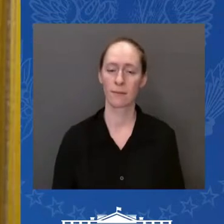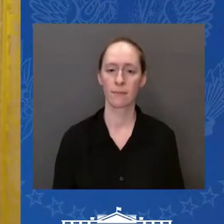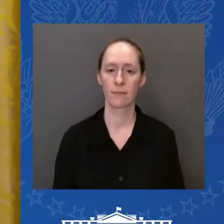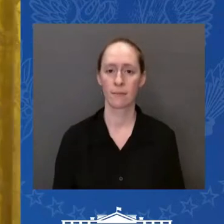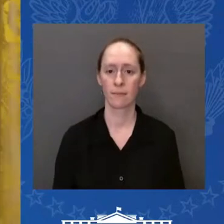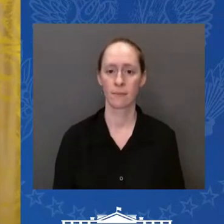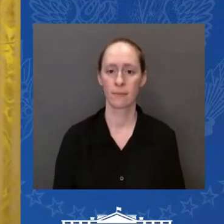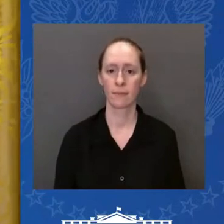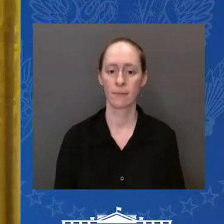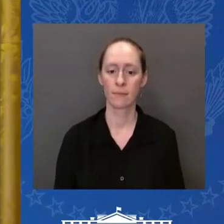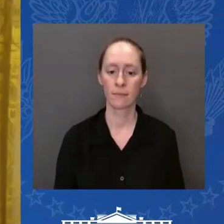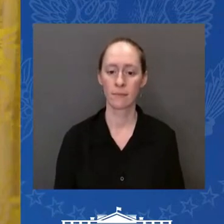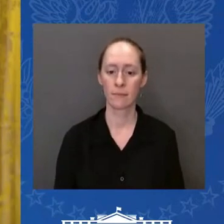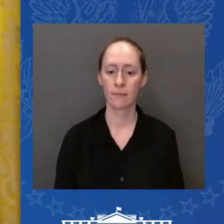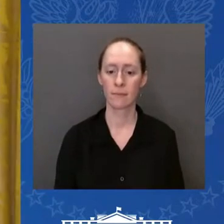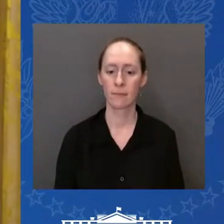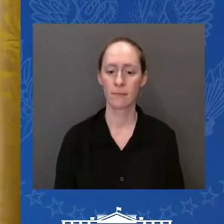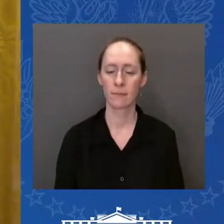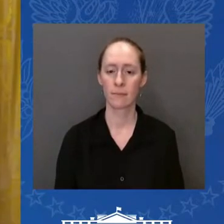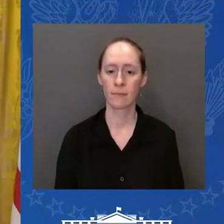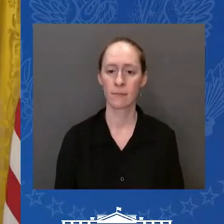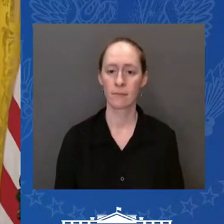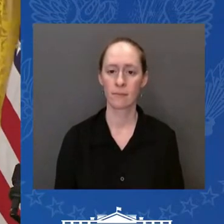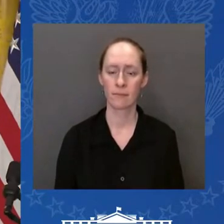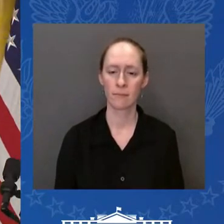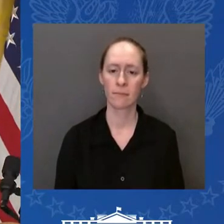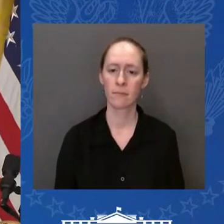And things began to change.